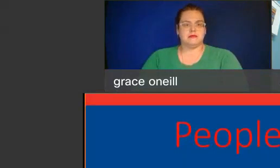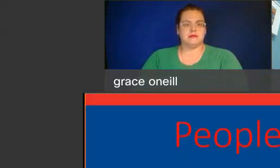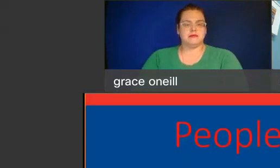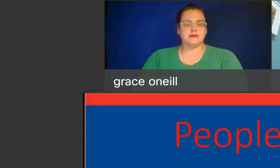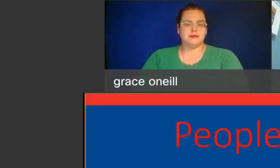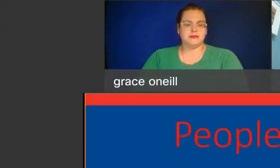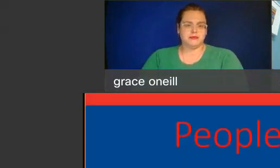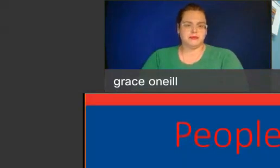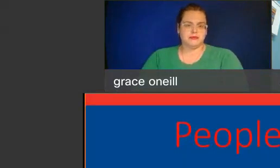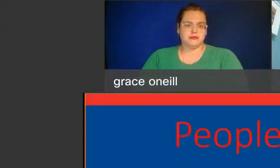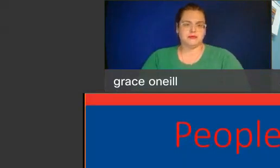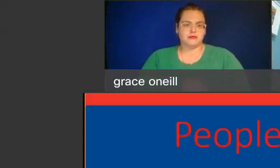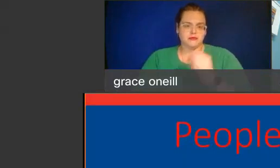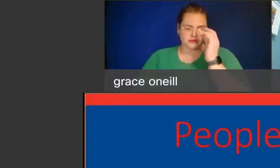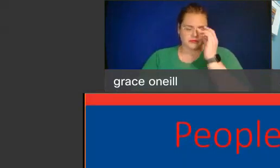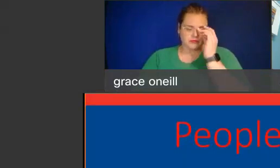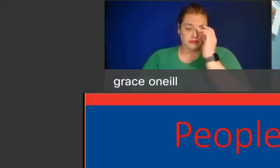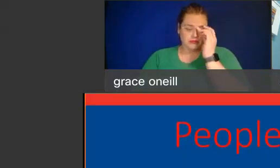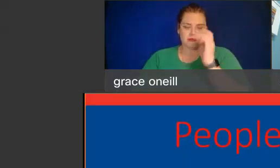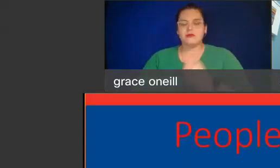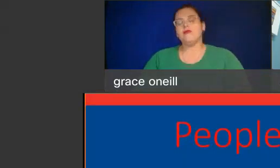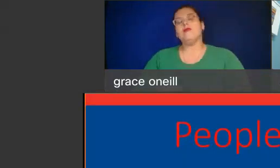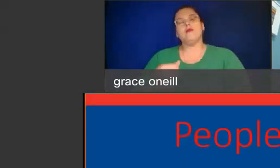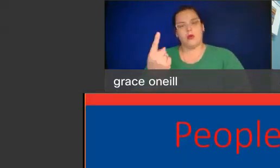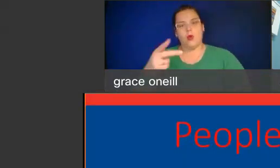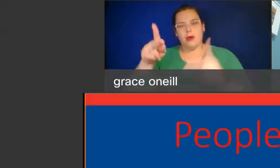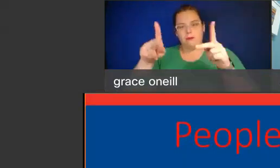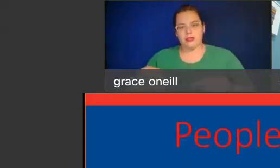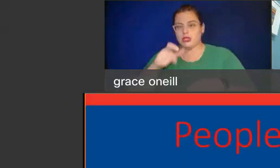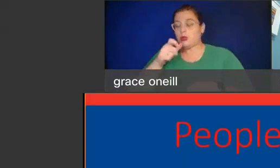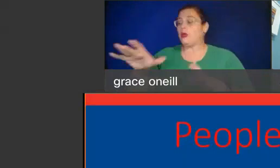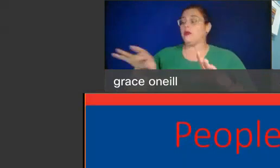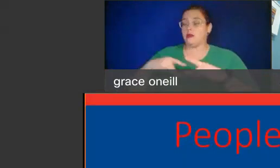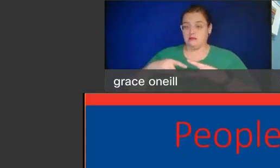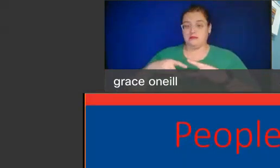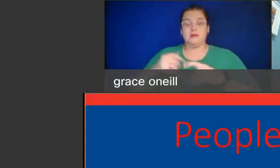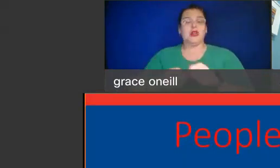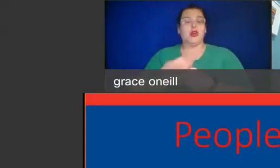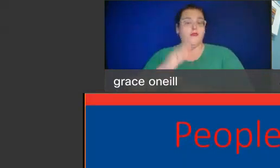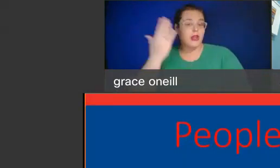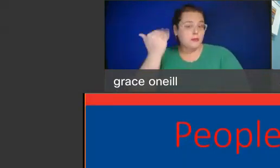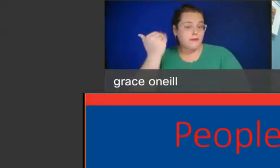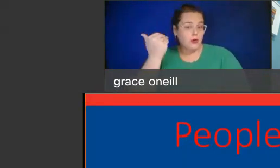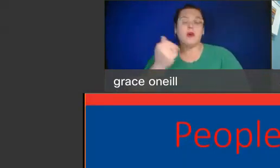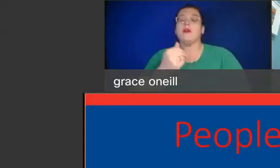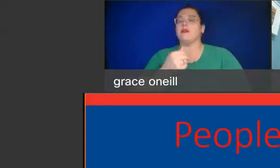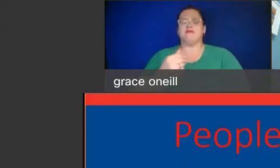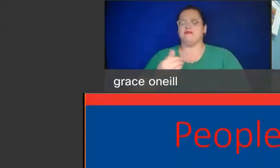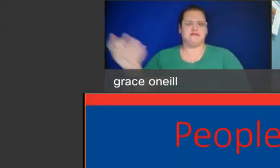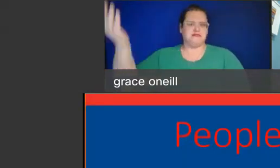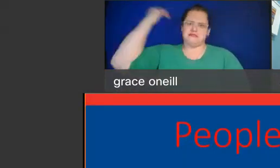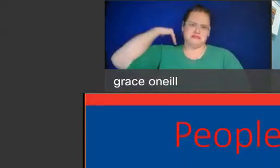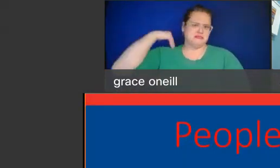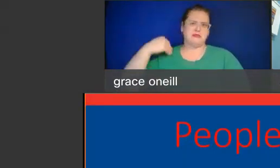We did have 1 person who had COVID previously who died this month. The 2 seem quite